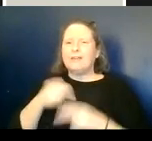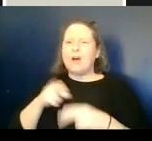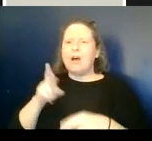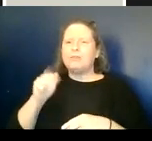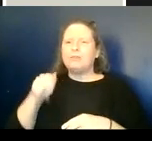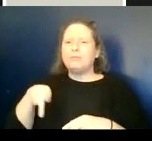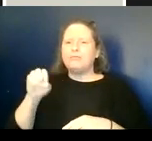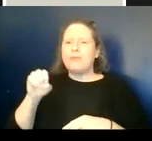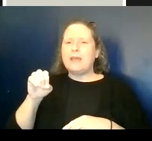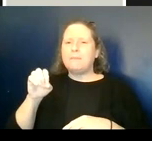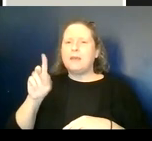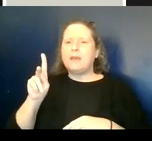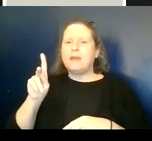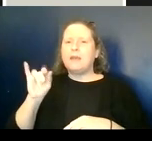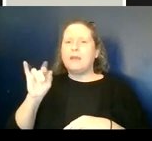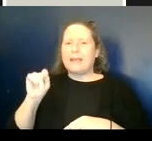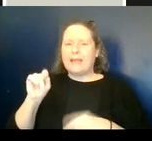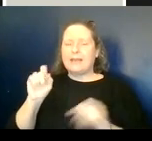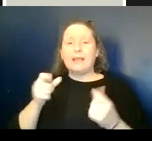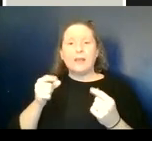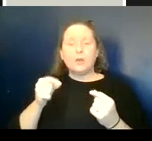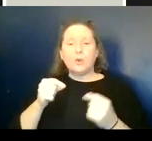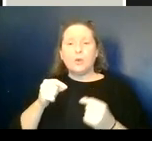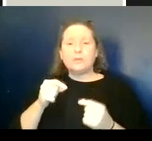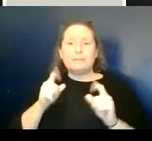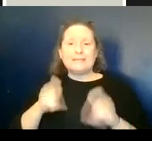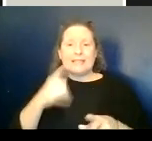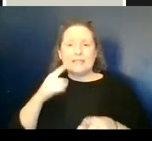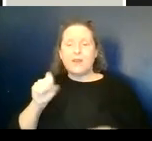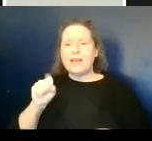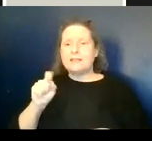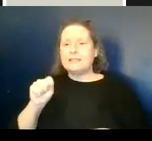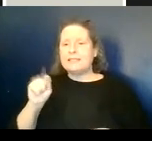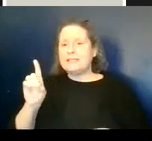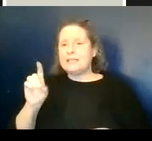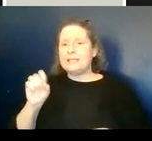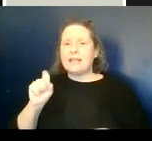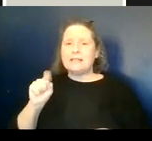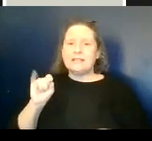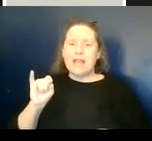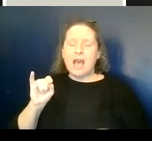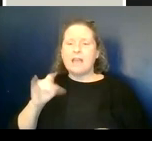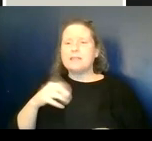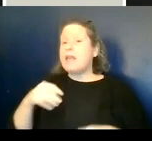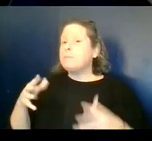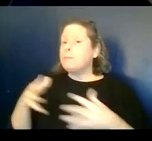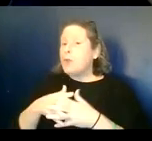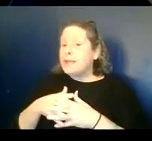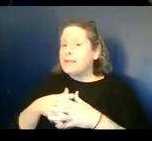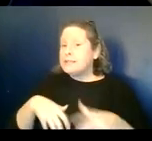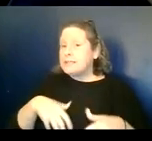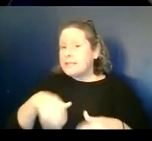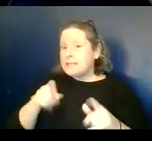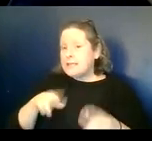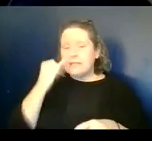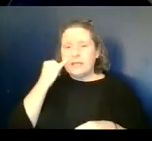and potentially do some sexually transmitted disease testing and pregnancy testing if that's applicable. The first priority